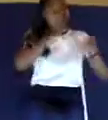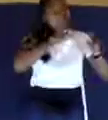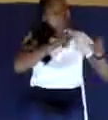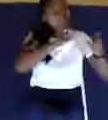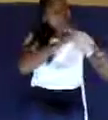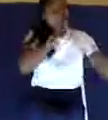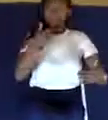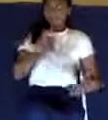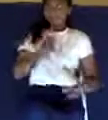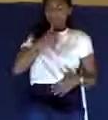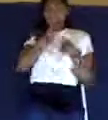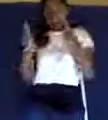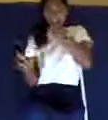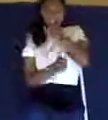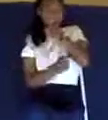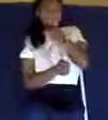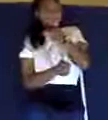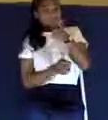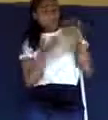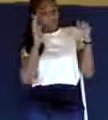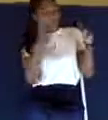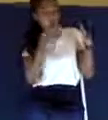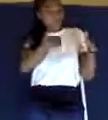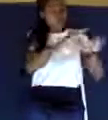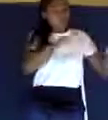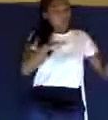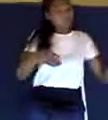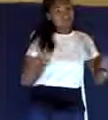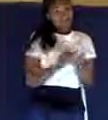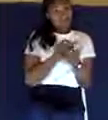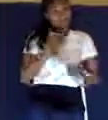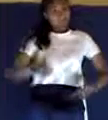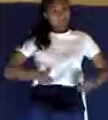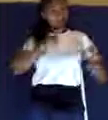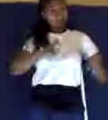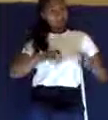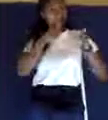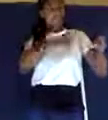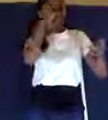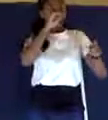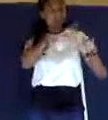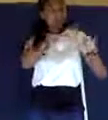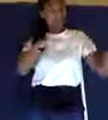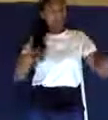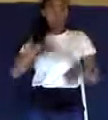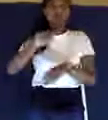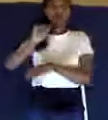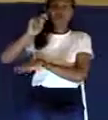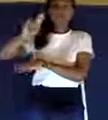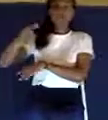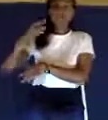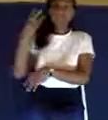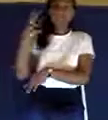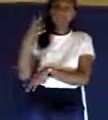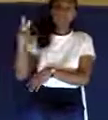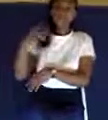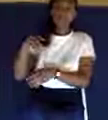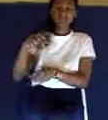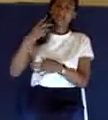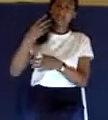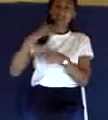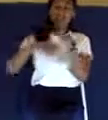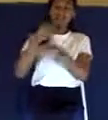her life for her children. On August the 16th, 1987, a Northwest Airlines